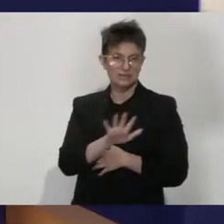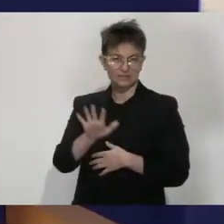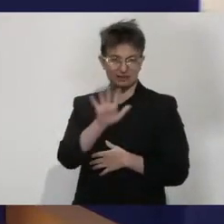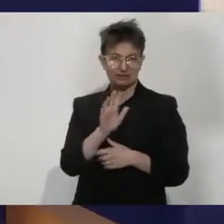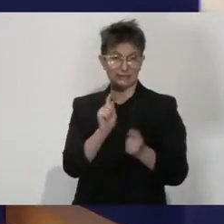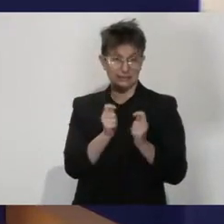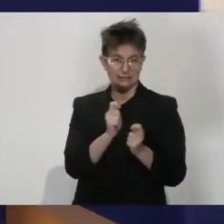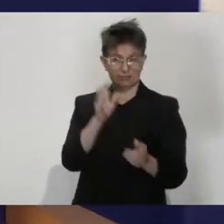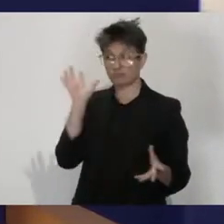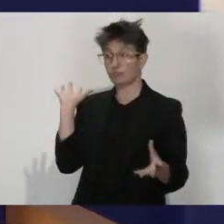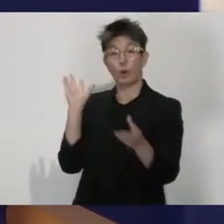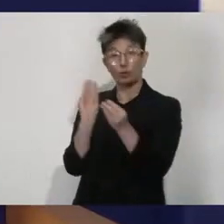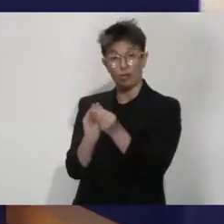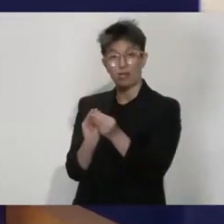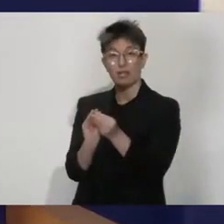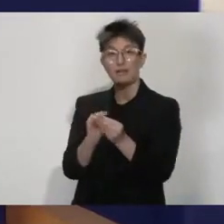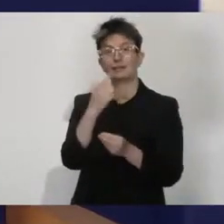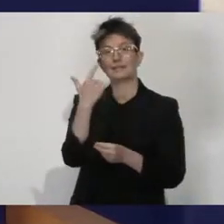to